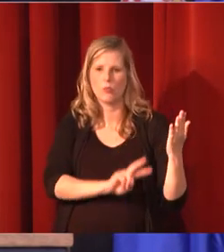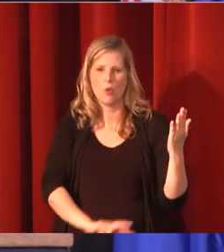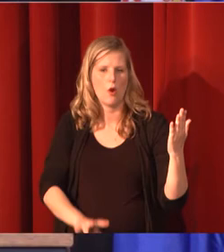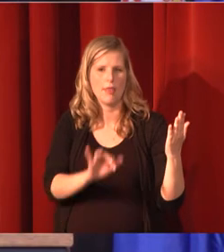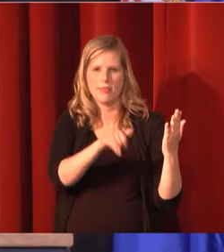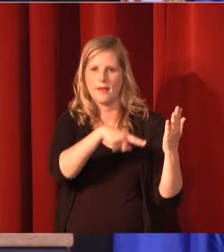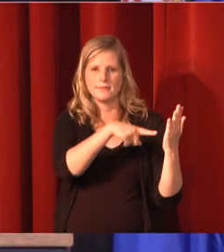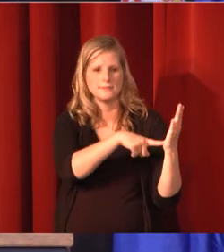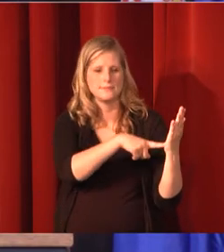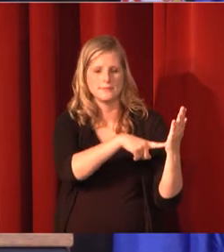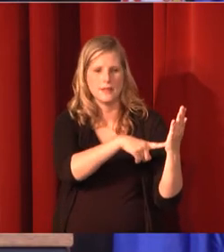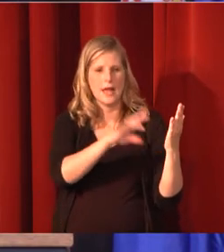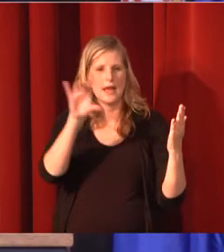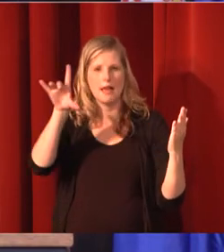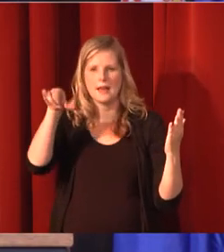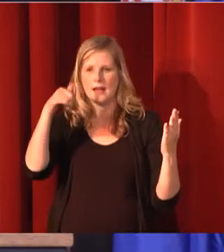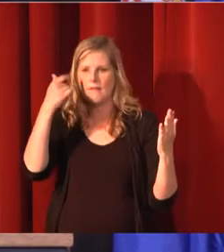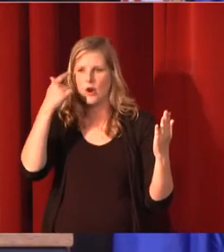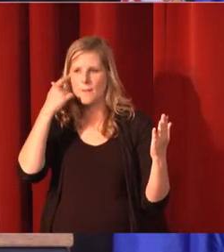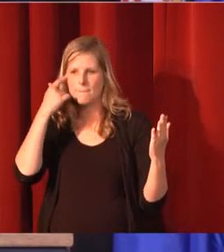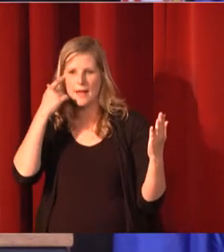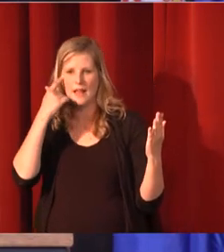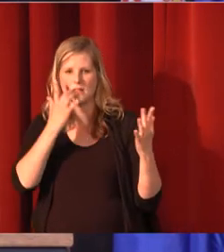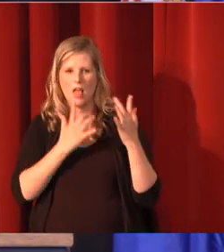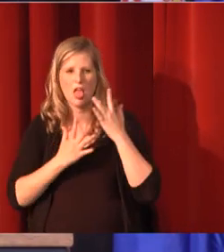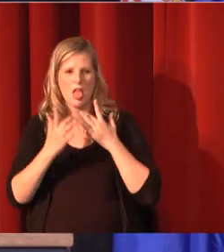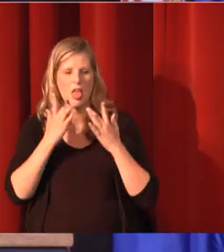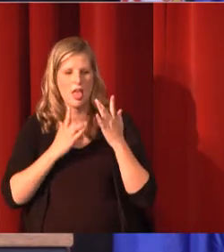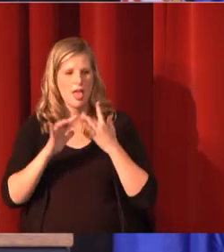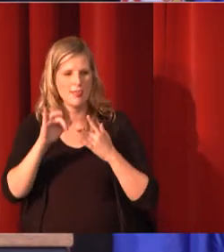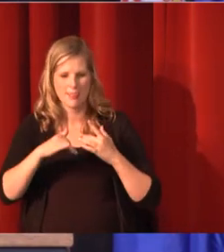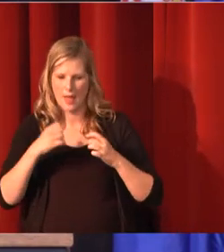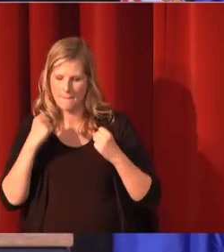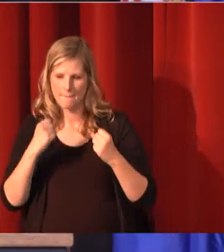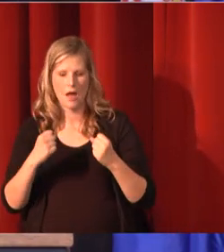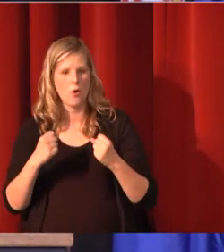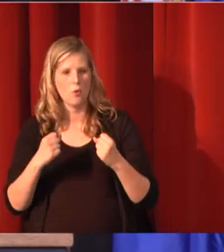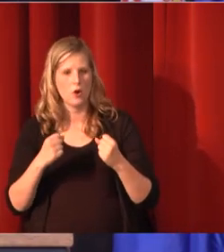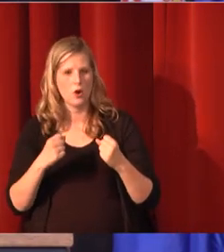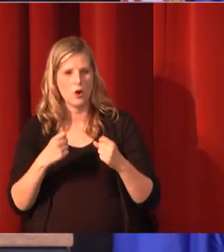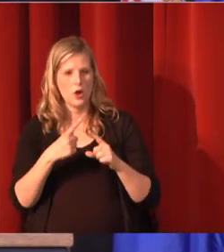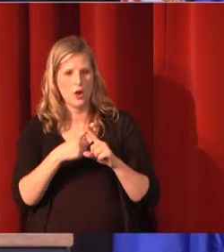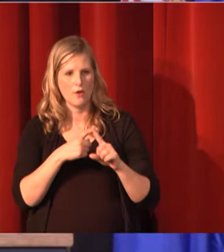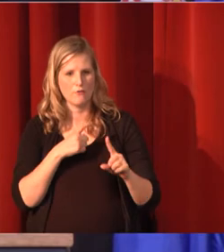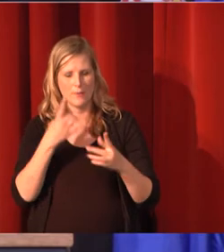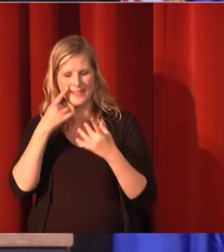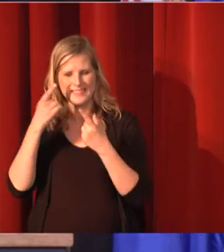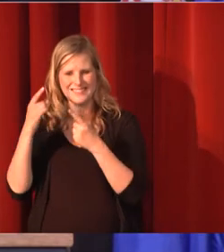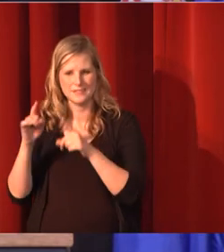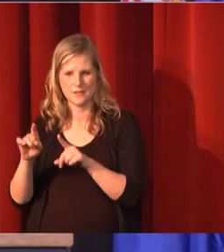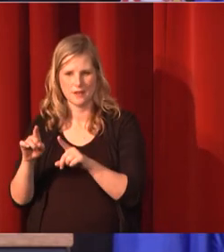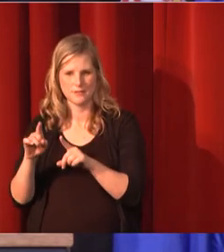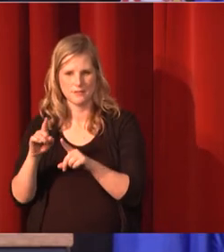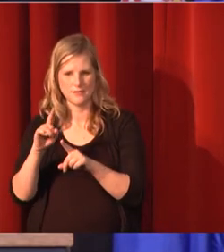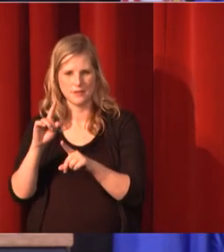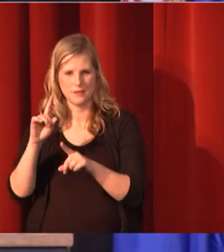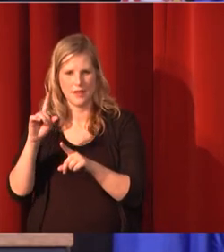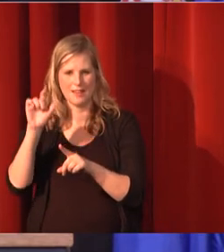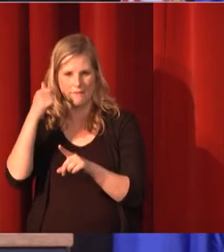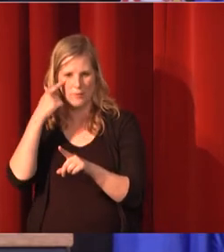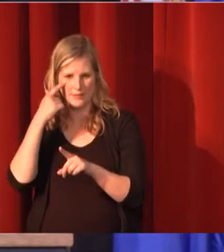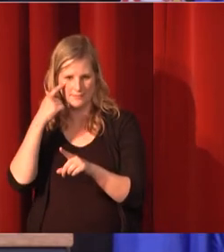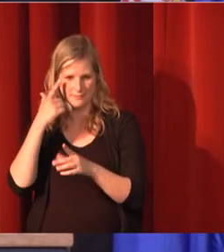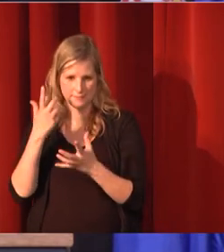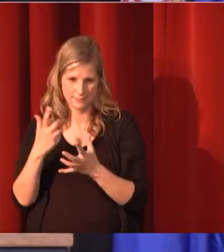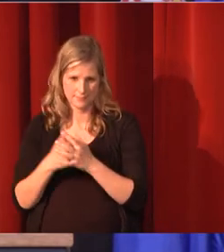governments derive their just powers from the consent of the governed